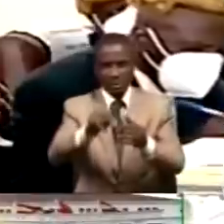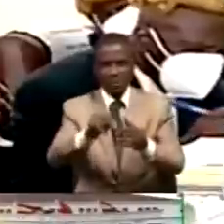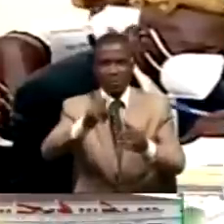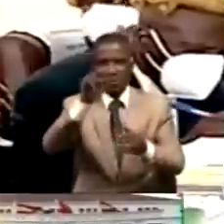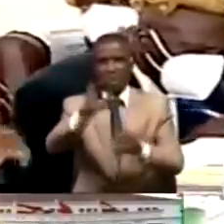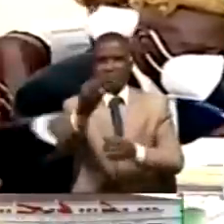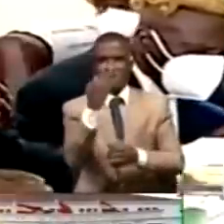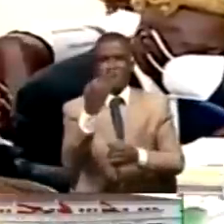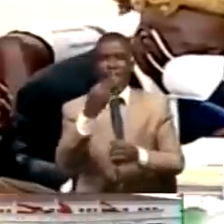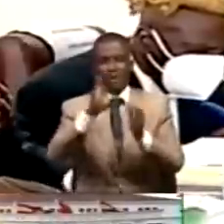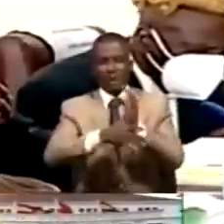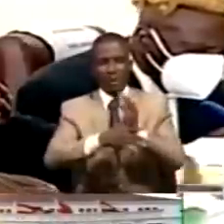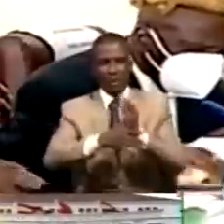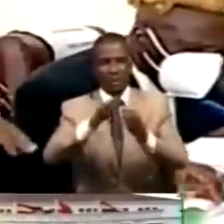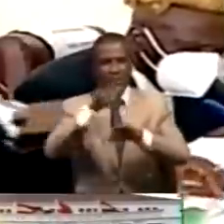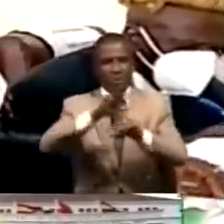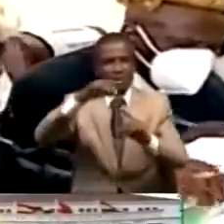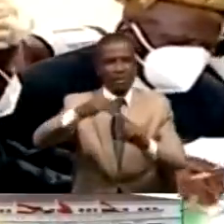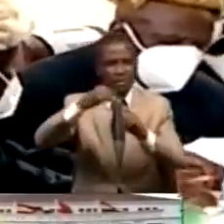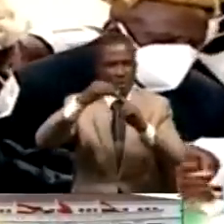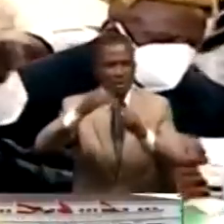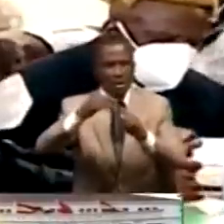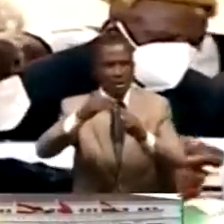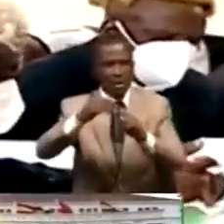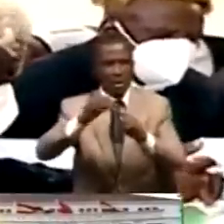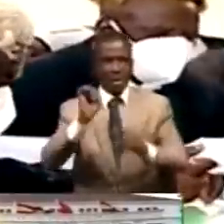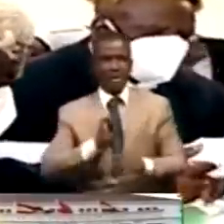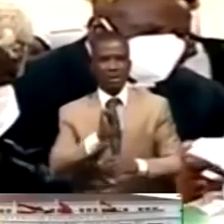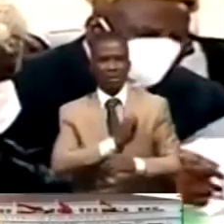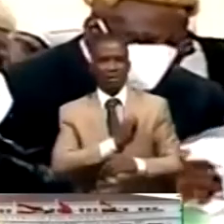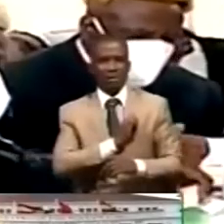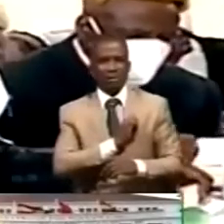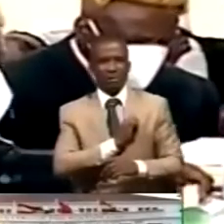on the conveys the previous day, particularly I had learned from the officials,